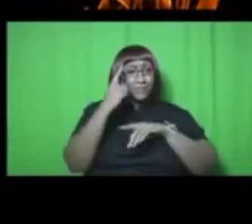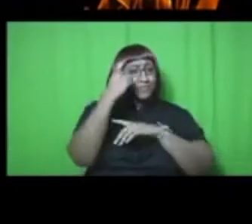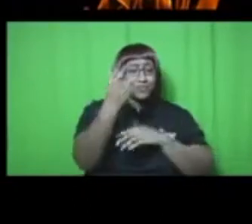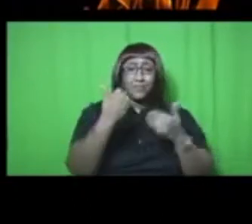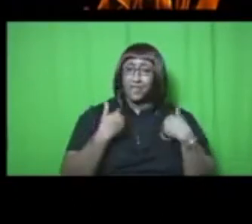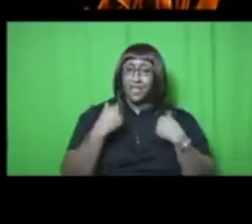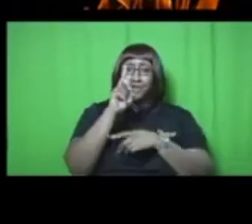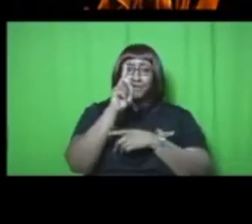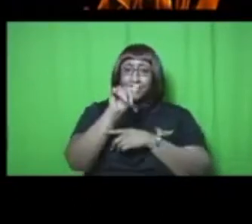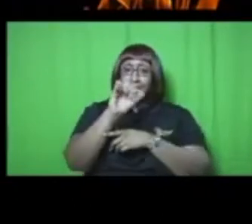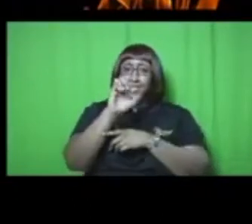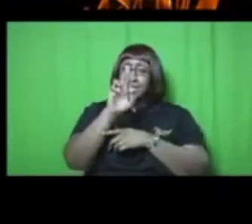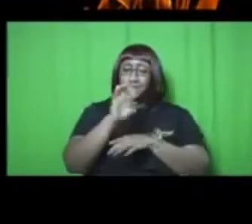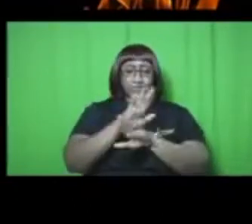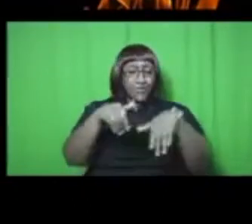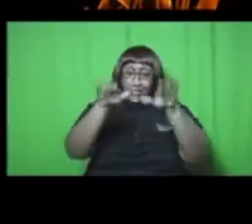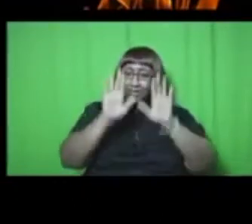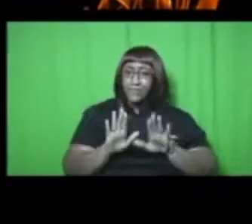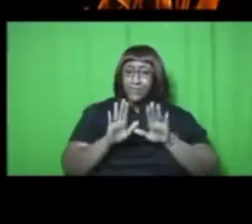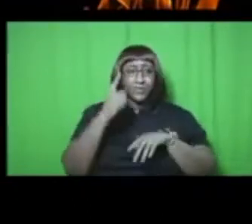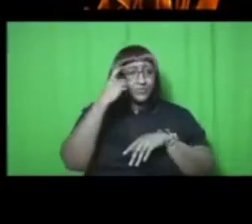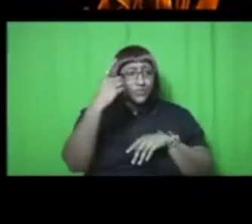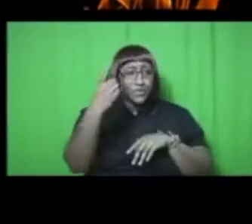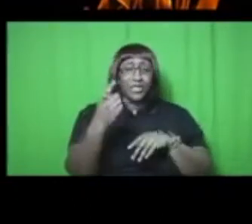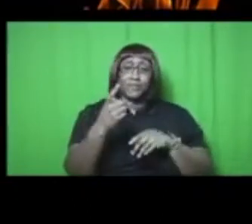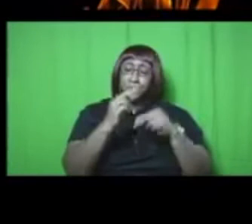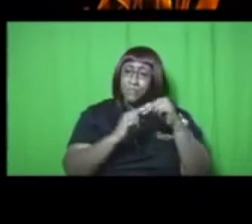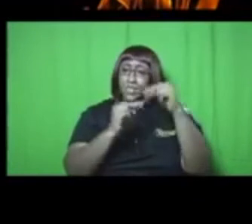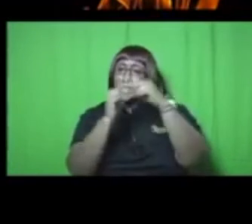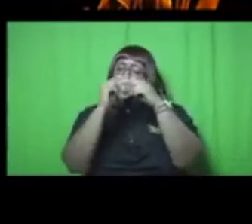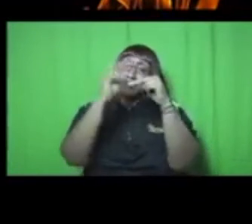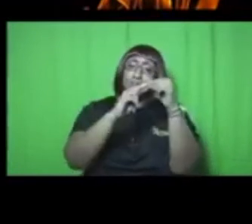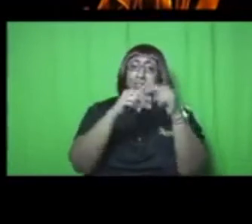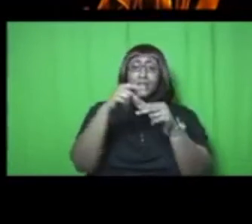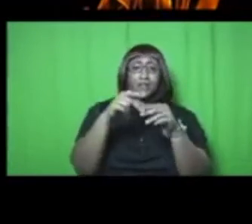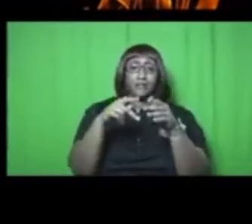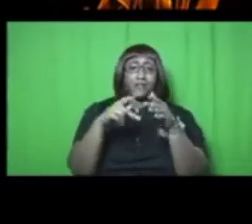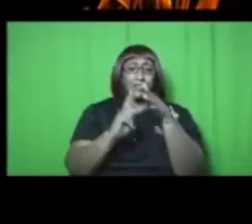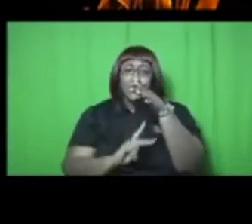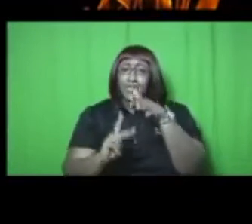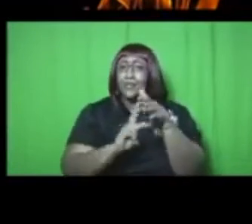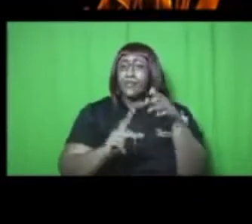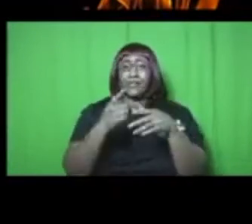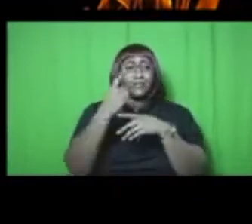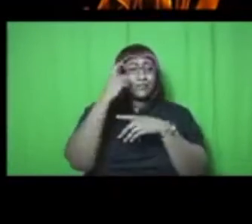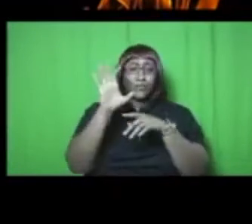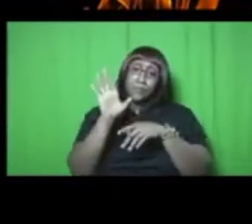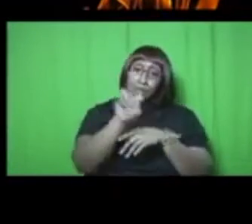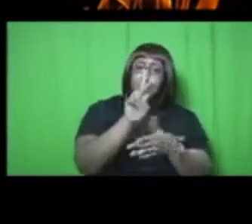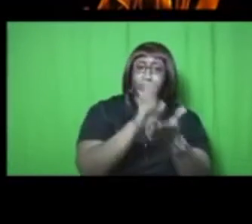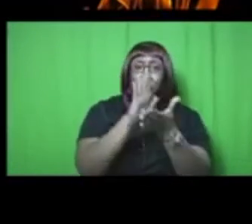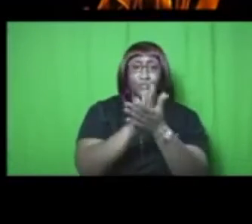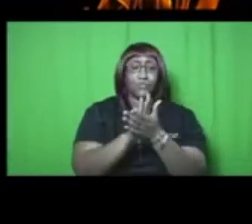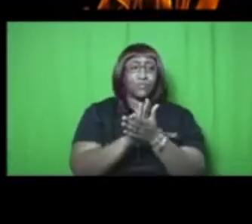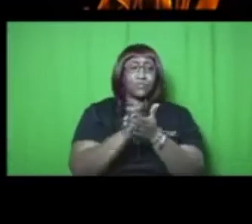having that daycare. Don't give up that dream of building that preschool. Give up that dream of going back to school